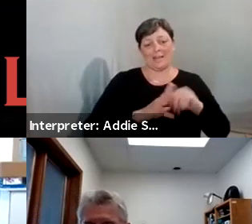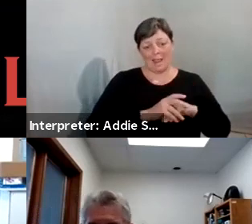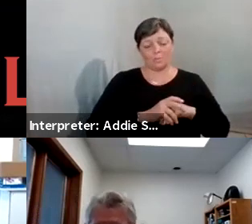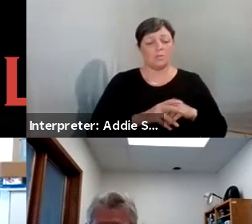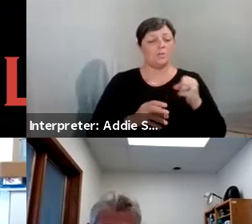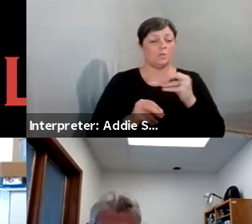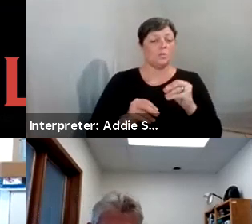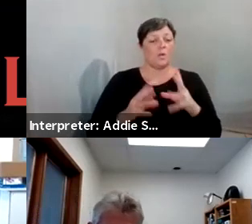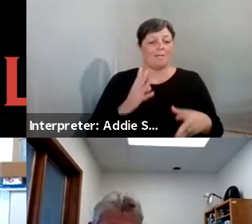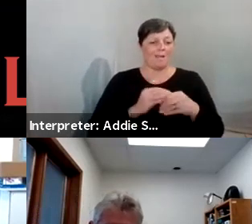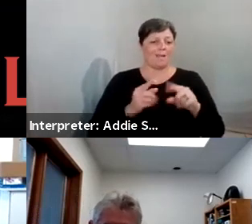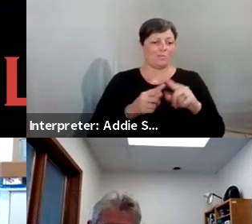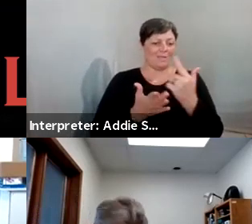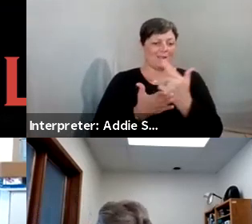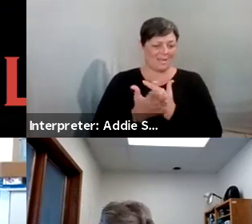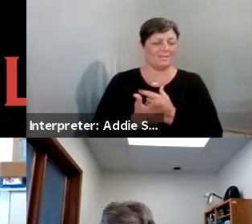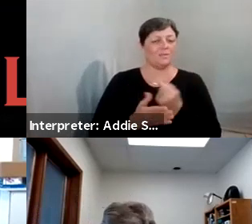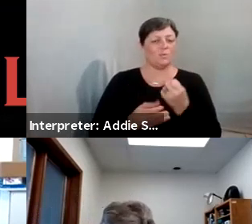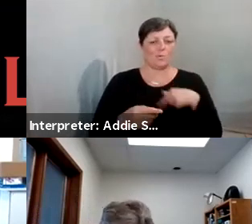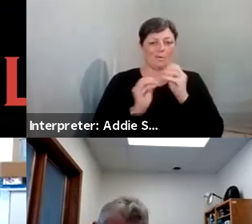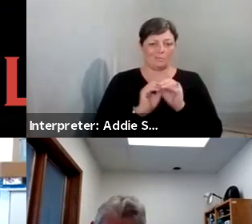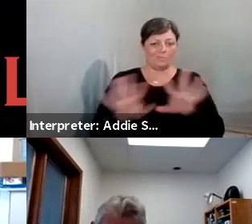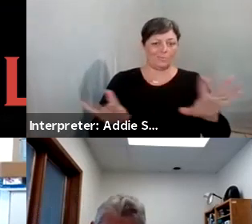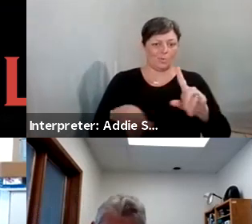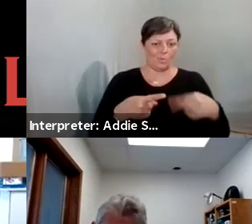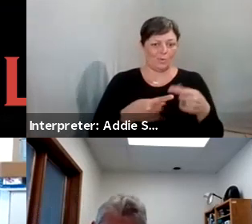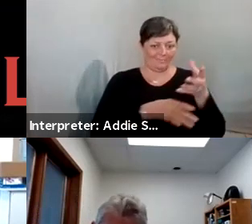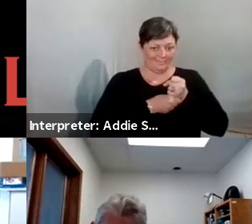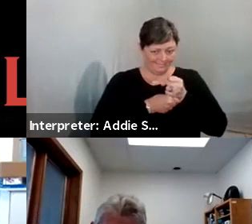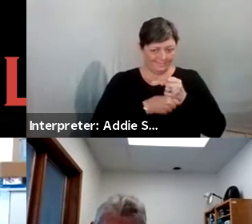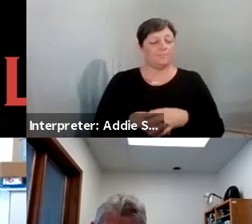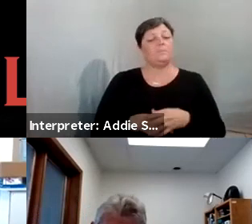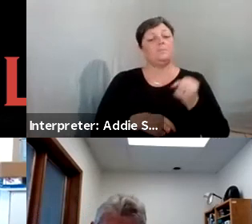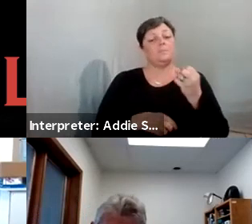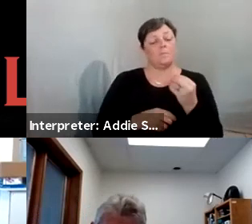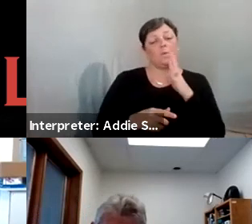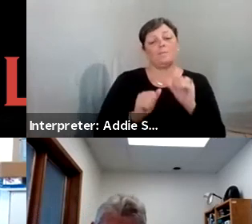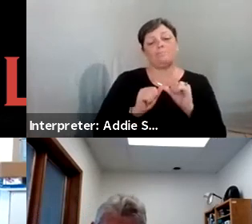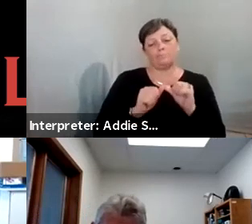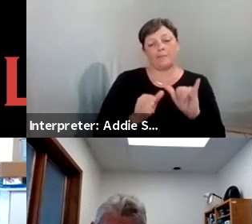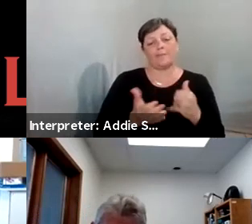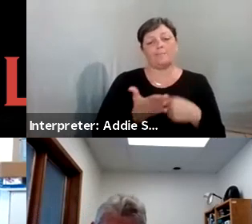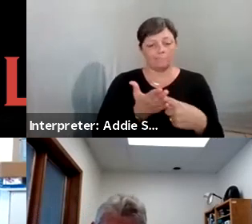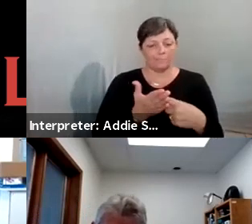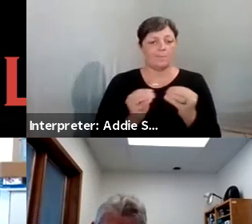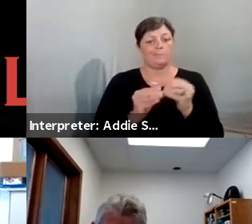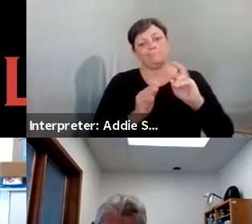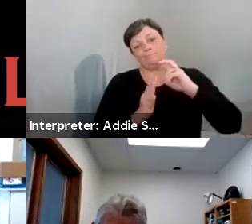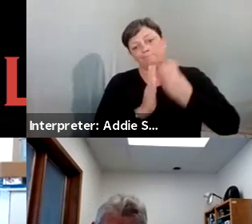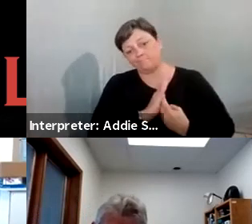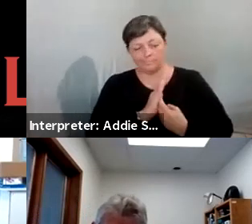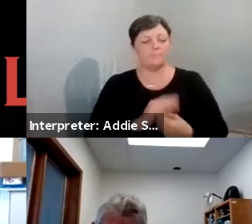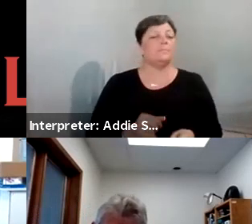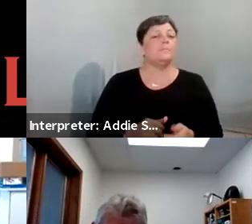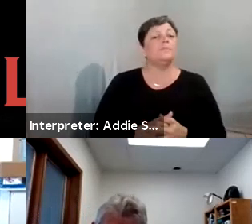into our listserv because we are sending that out once that comes through. So it will just continue the conversation and dive in a little deeper. So thank